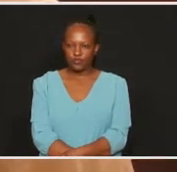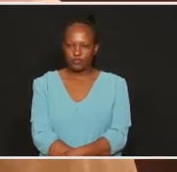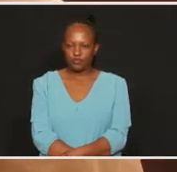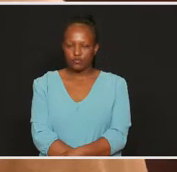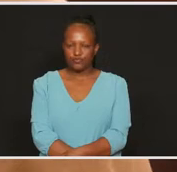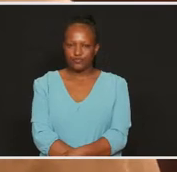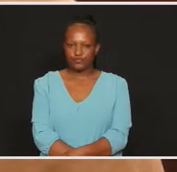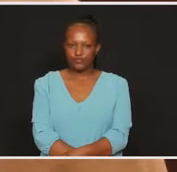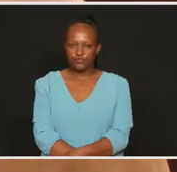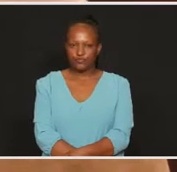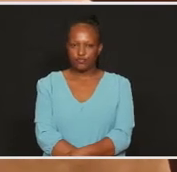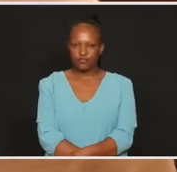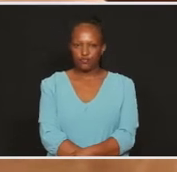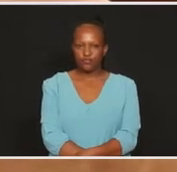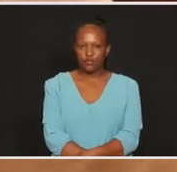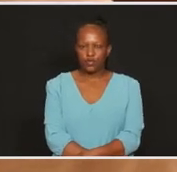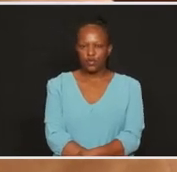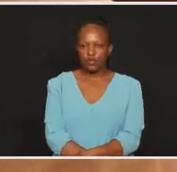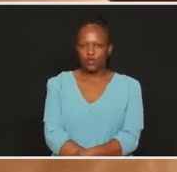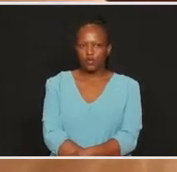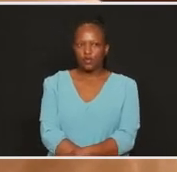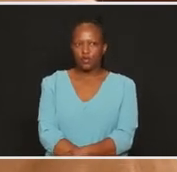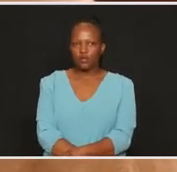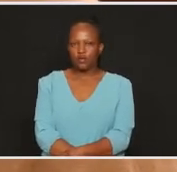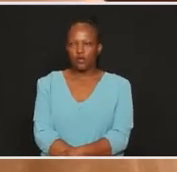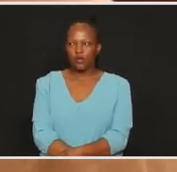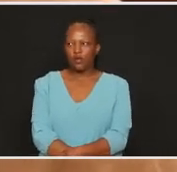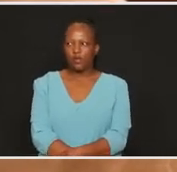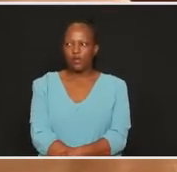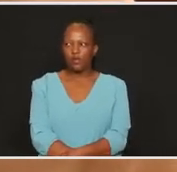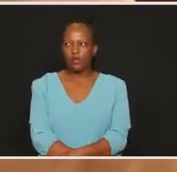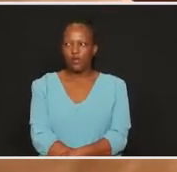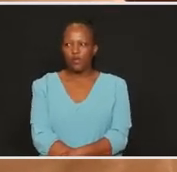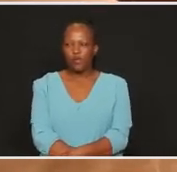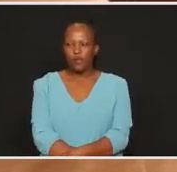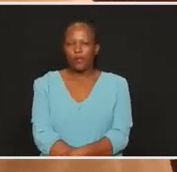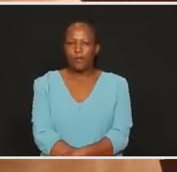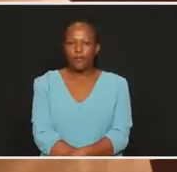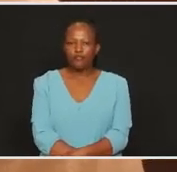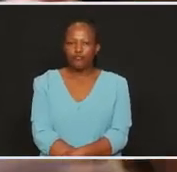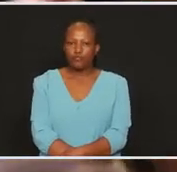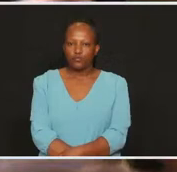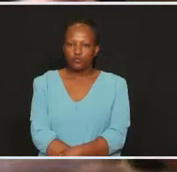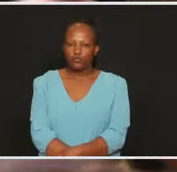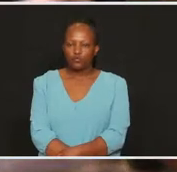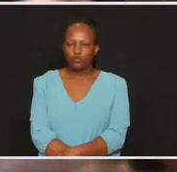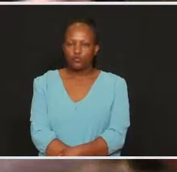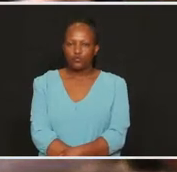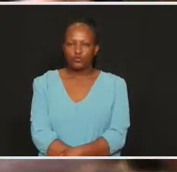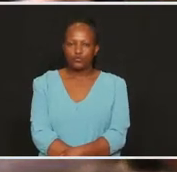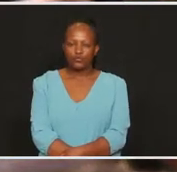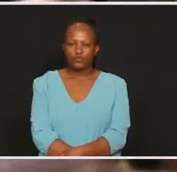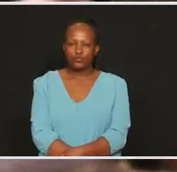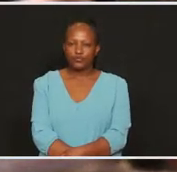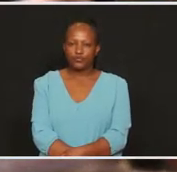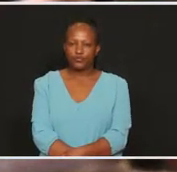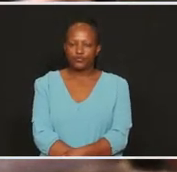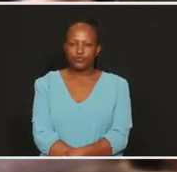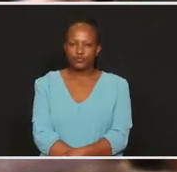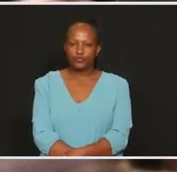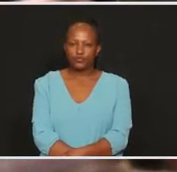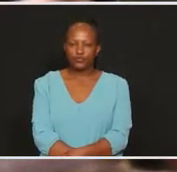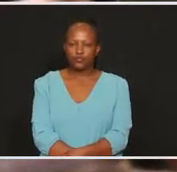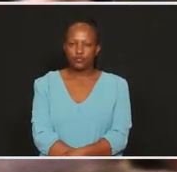skills development in our schools I am making this humble plea to the department to look into